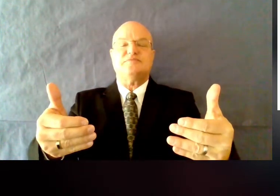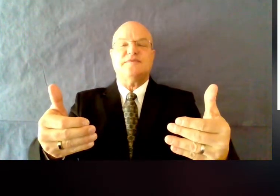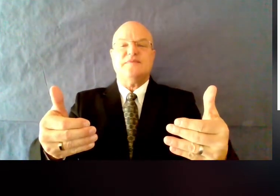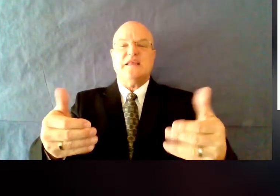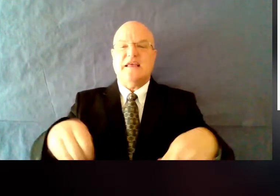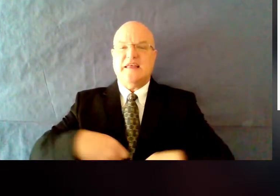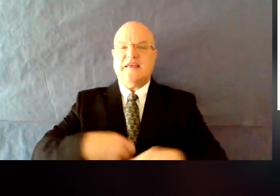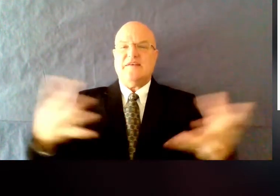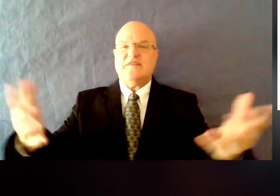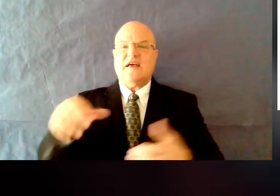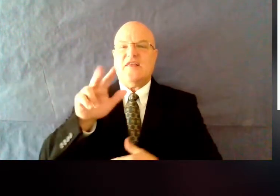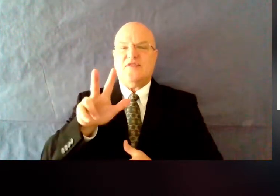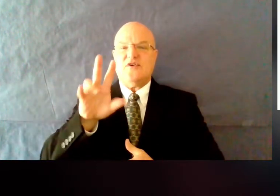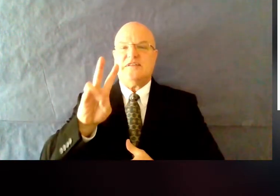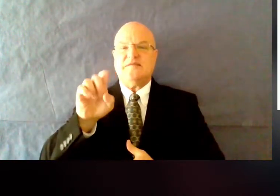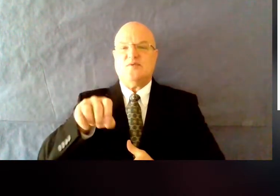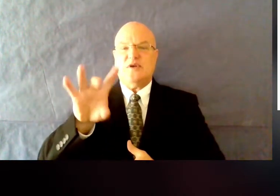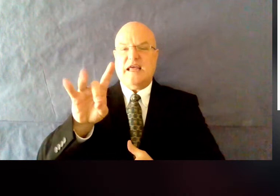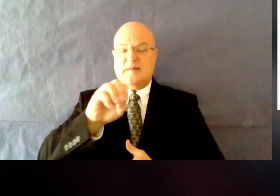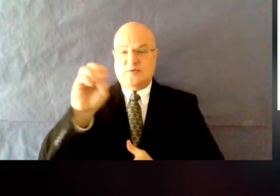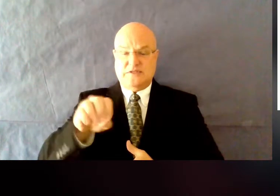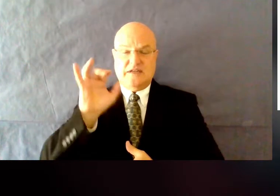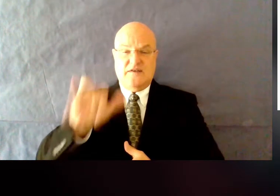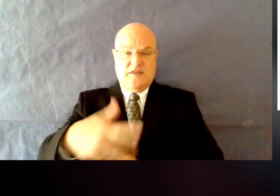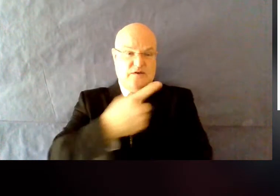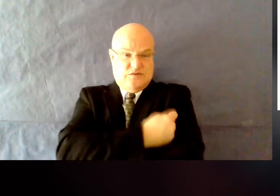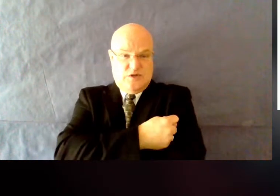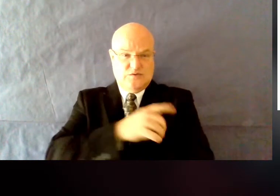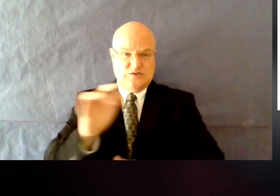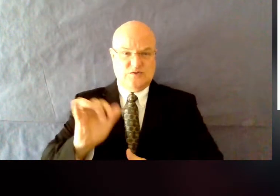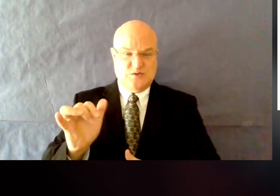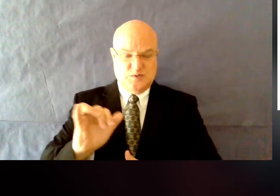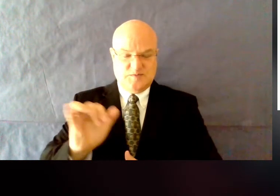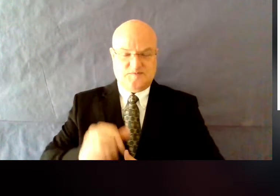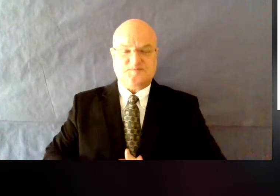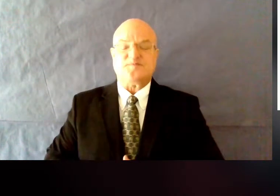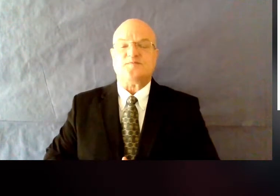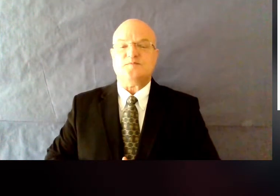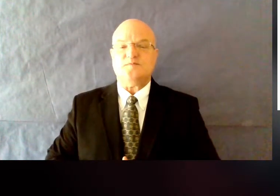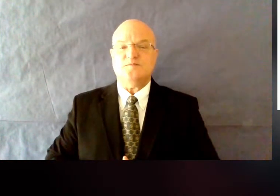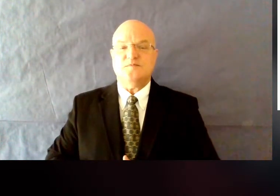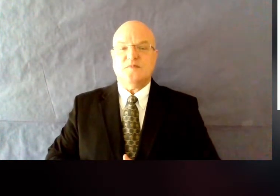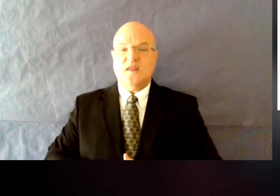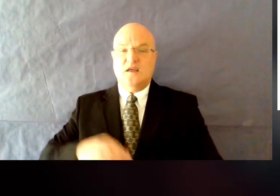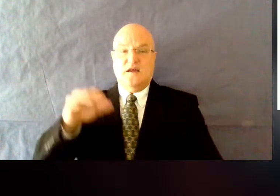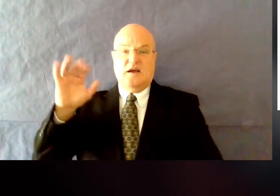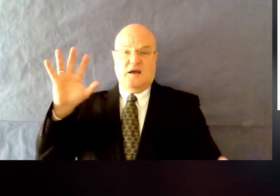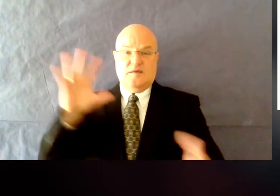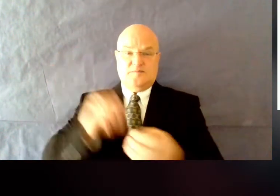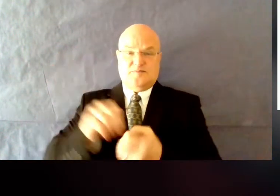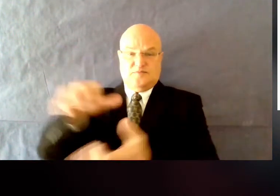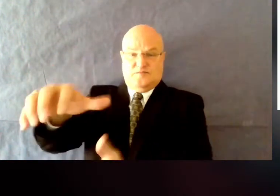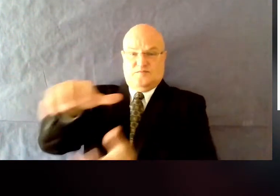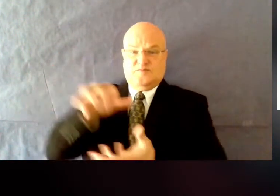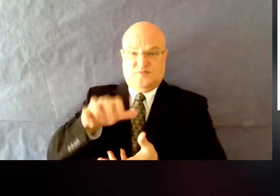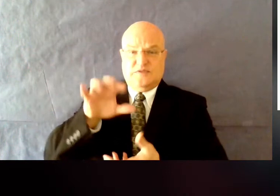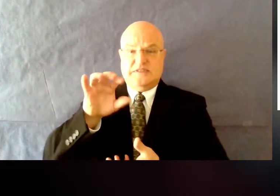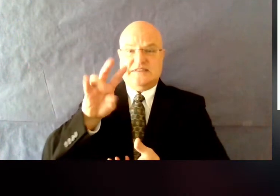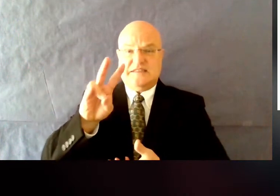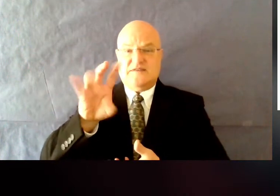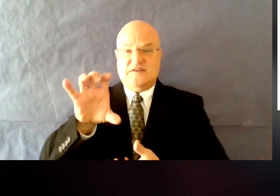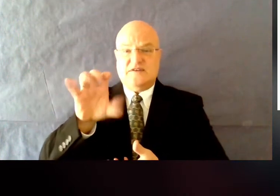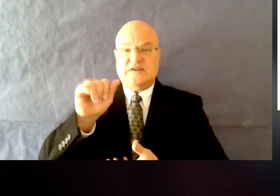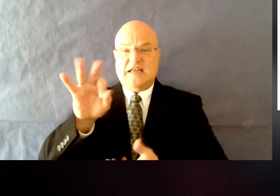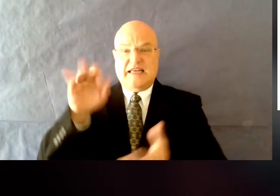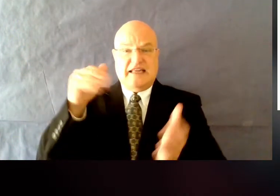out 37.8% of those doses. The total doses received, 719,000, given